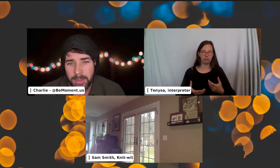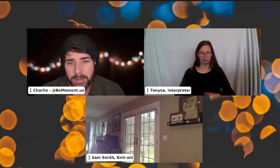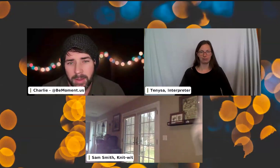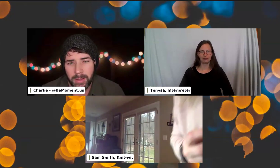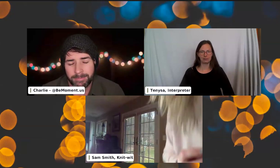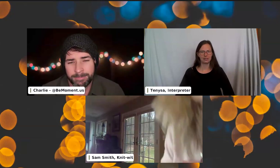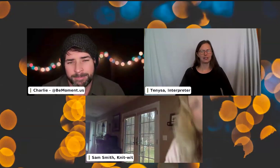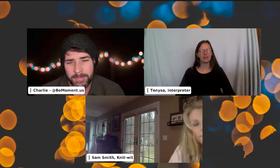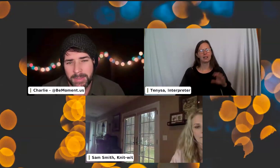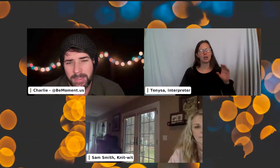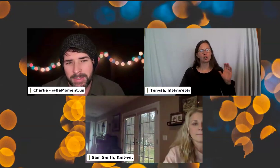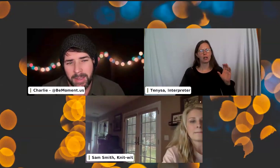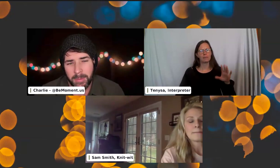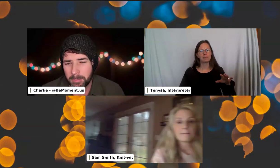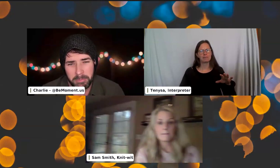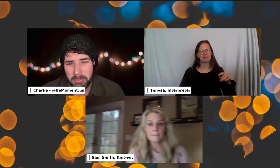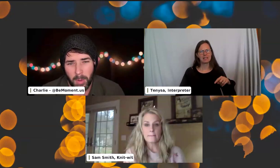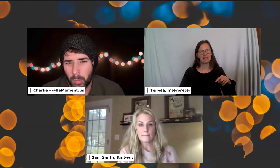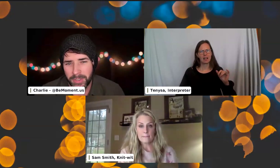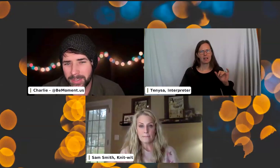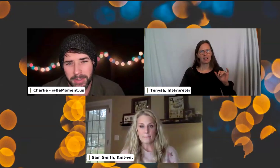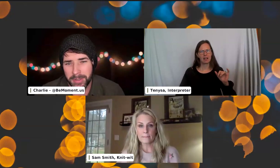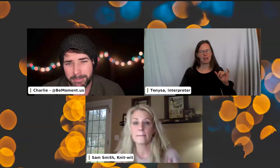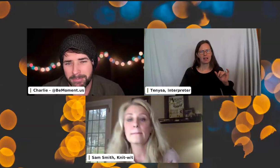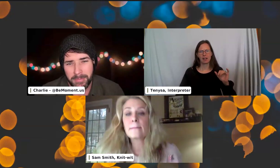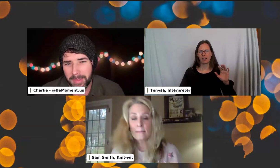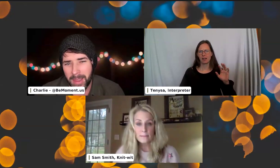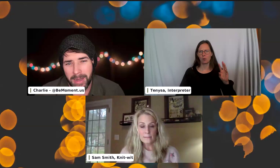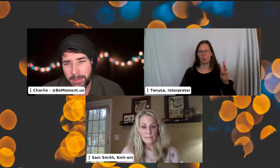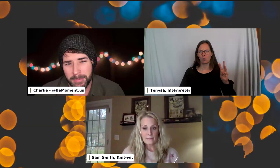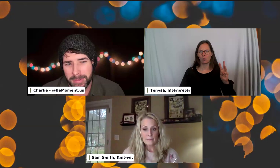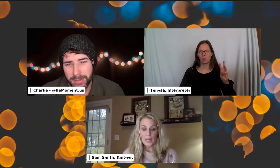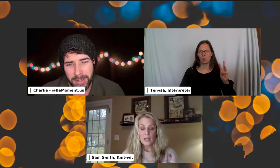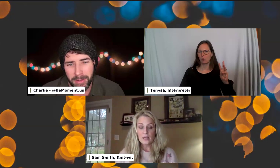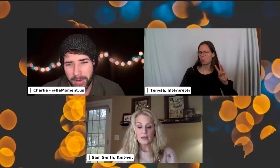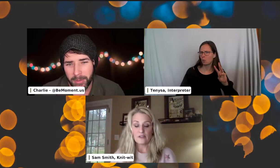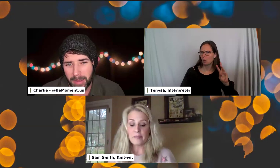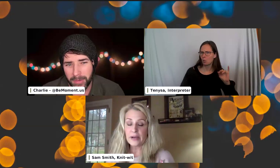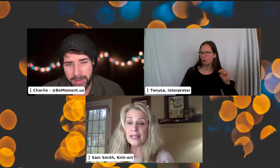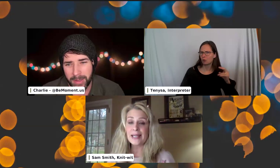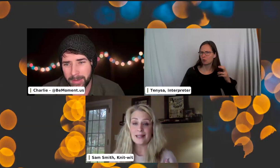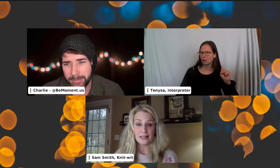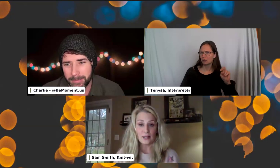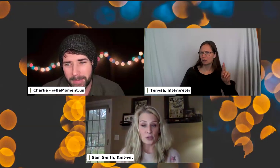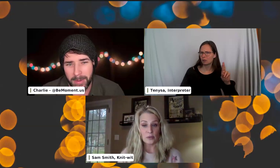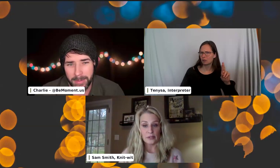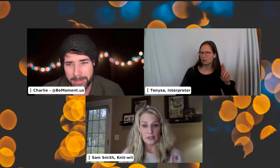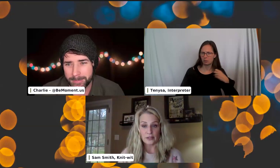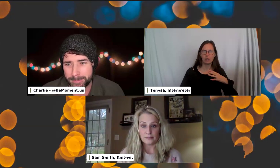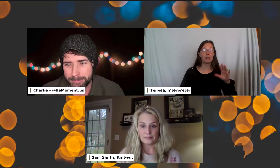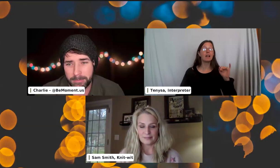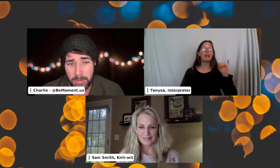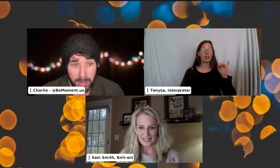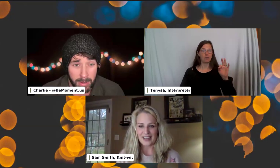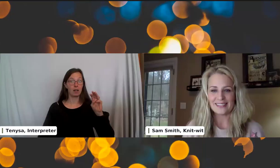Is this, is this like a Winchester, I don't, this is very graphic. Mary knitted, this is how she would have